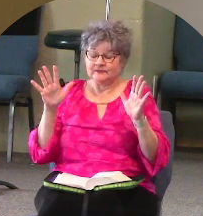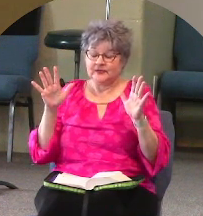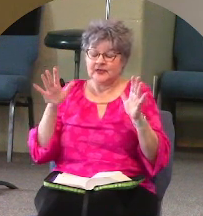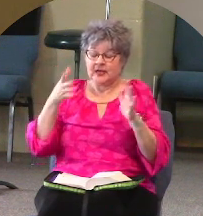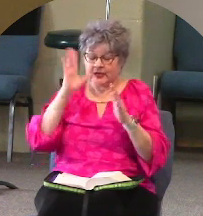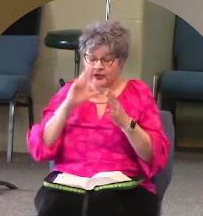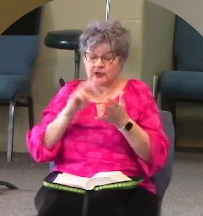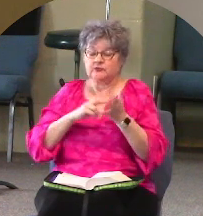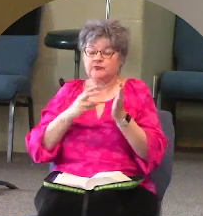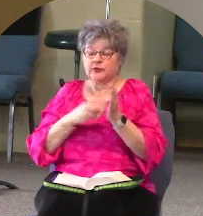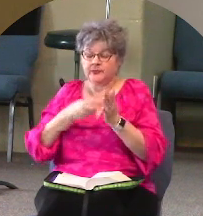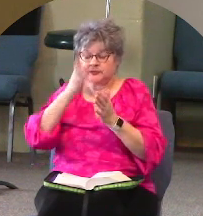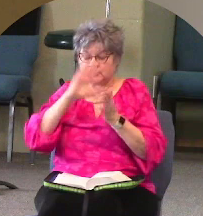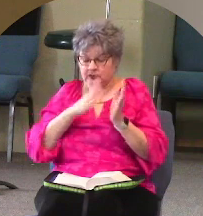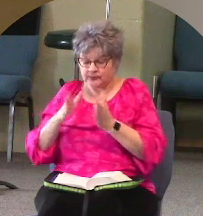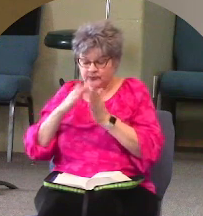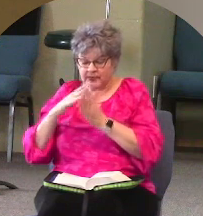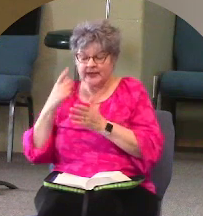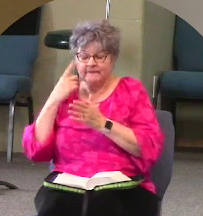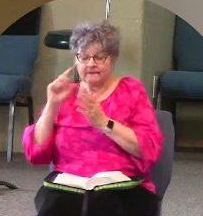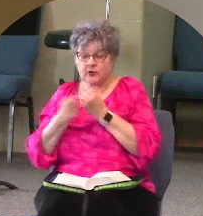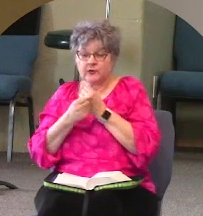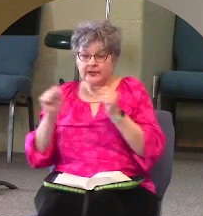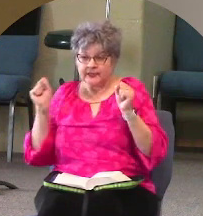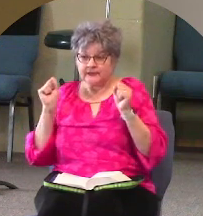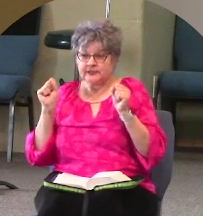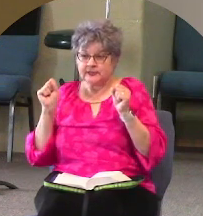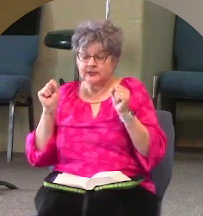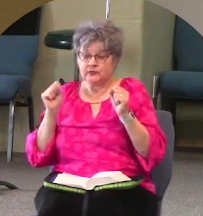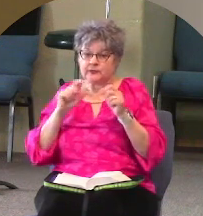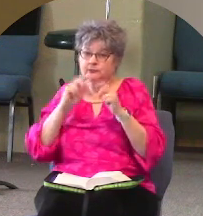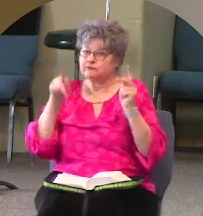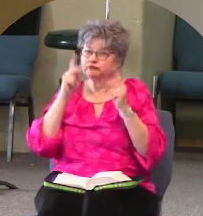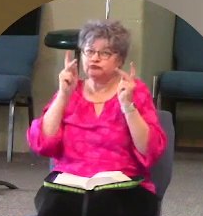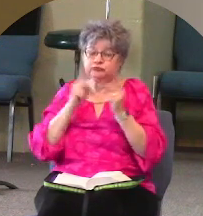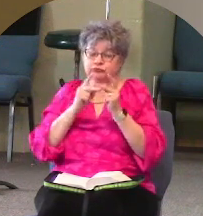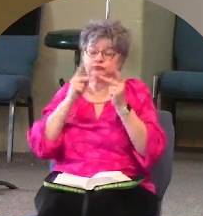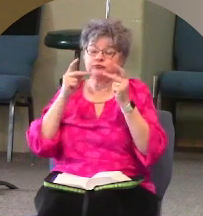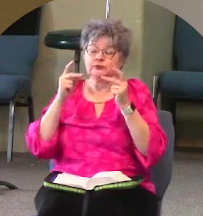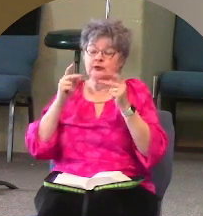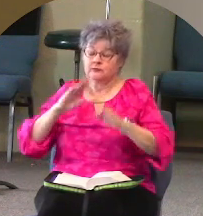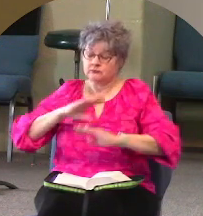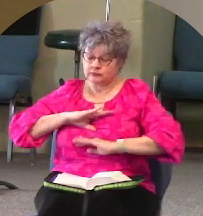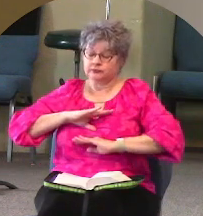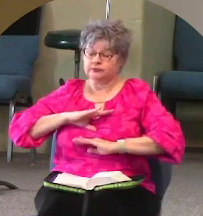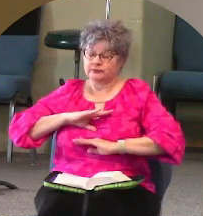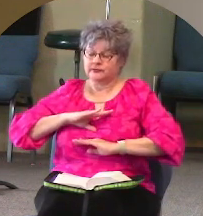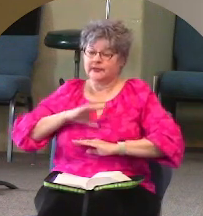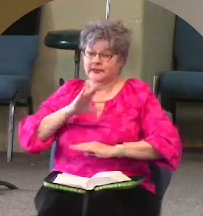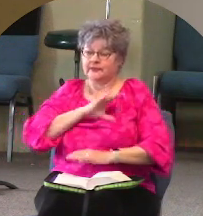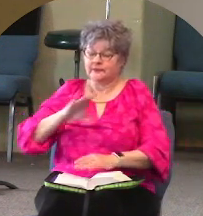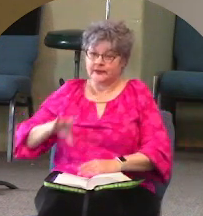God's purpose, God's plan for redemption was perfectly completed in Christ.